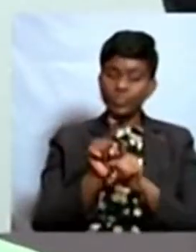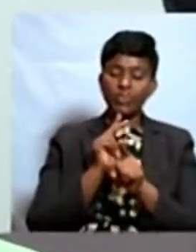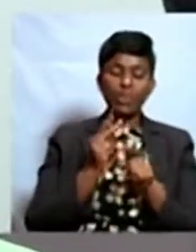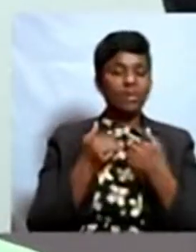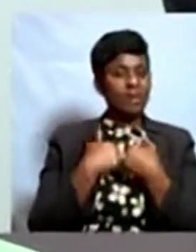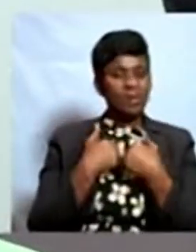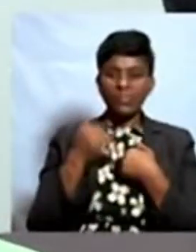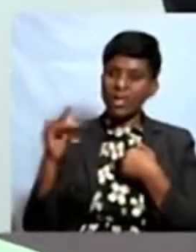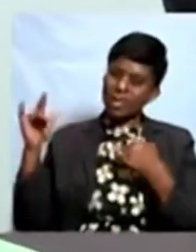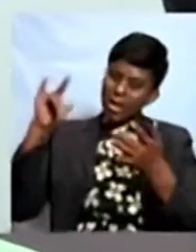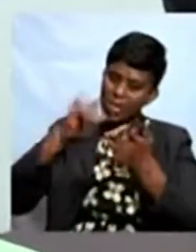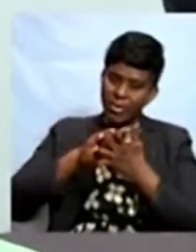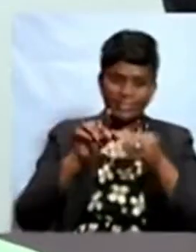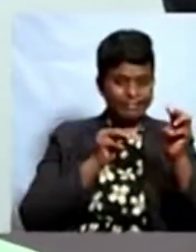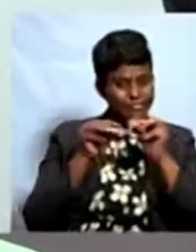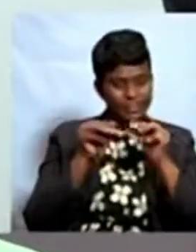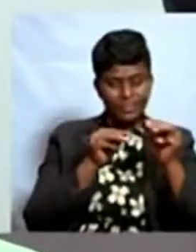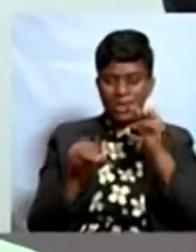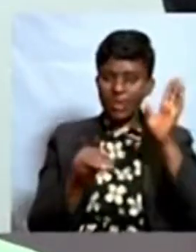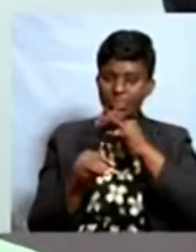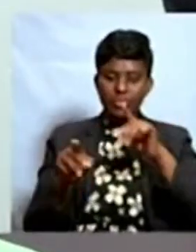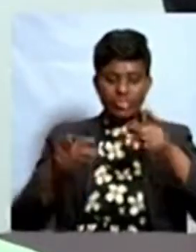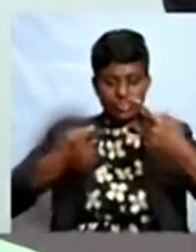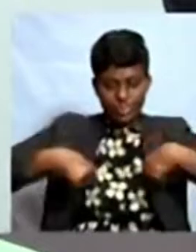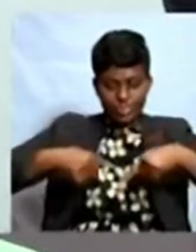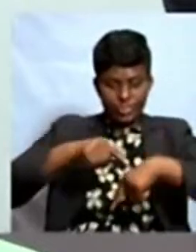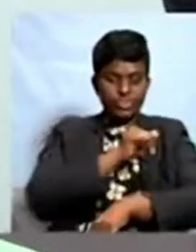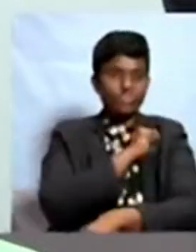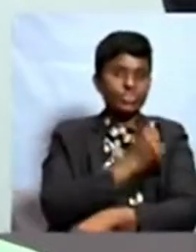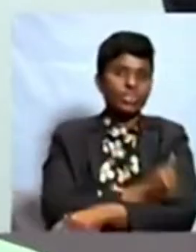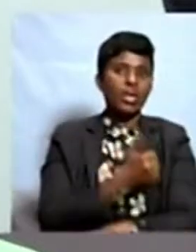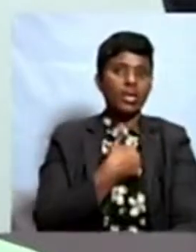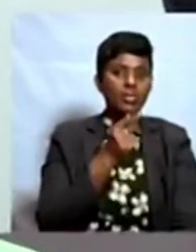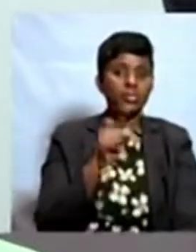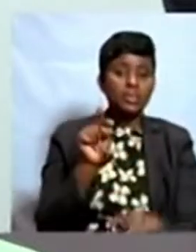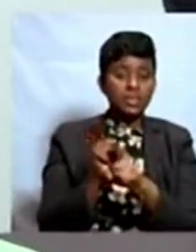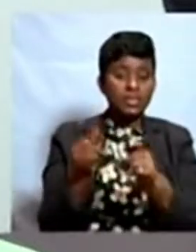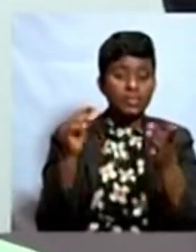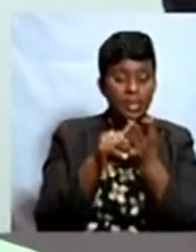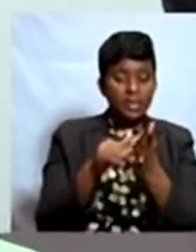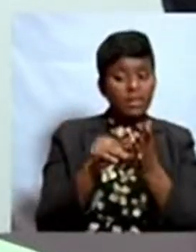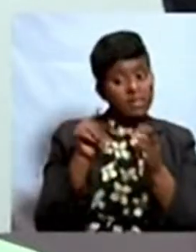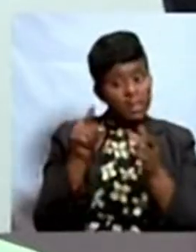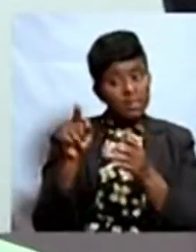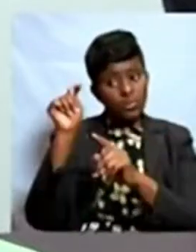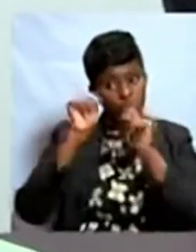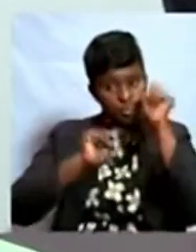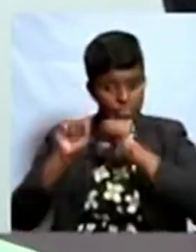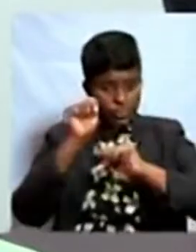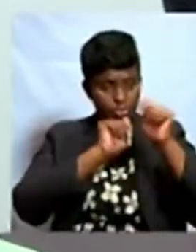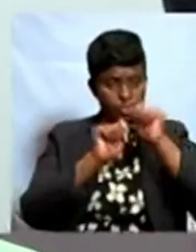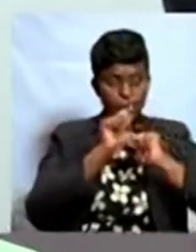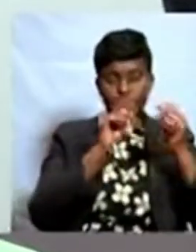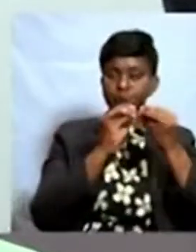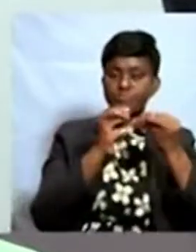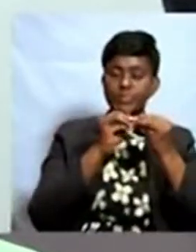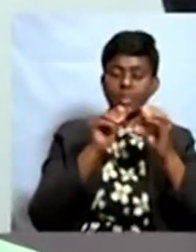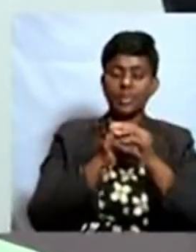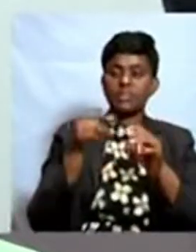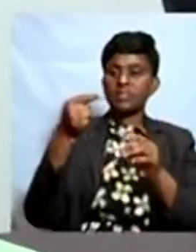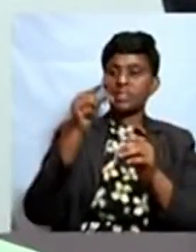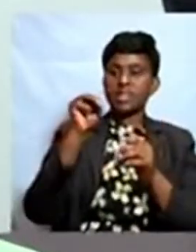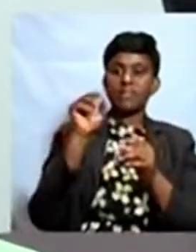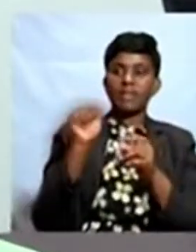airports that are managed by the local authorities, and also tourism in the game